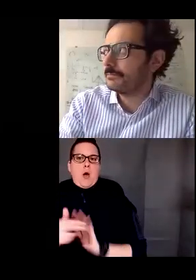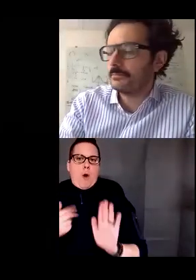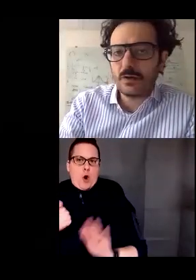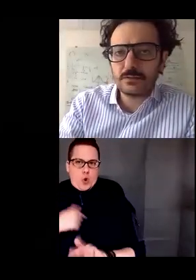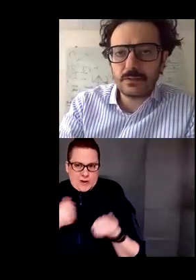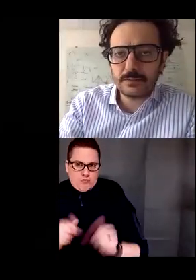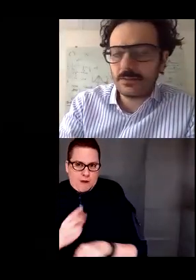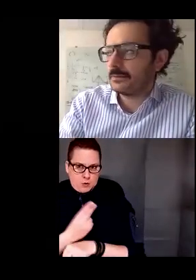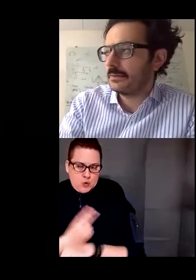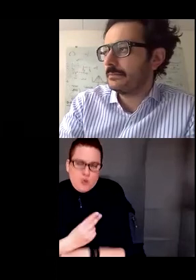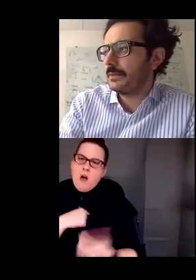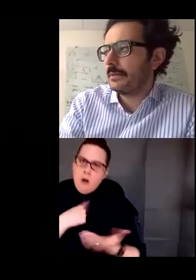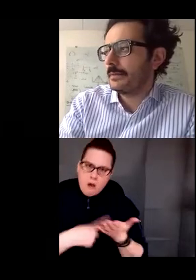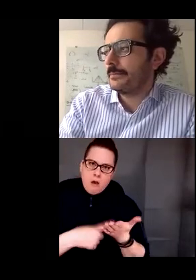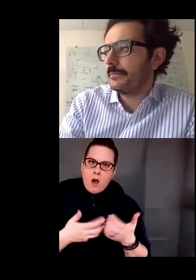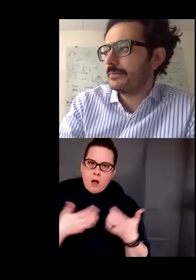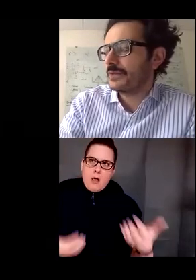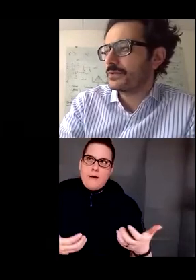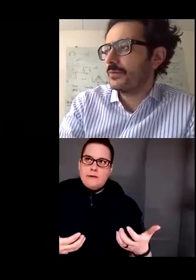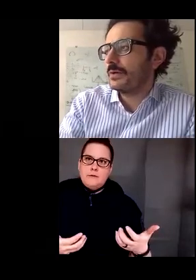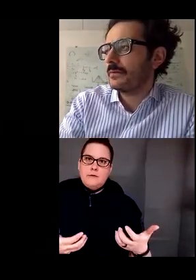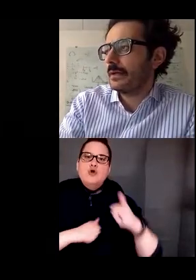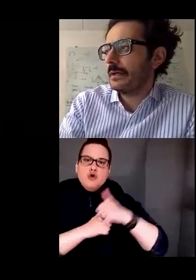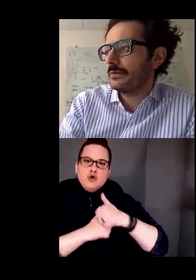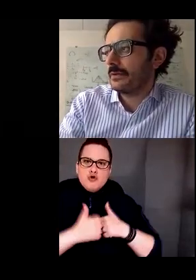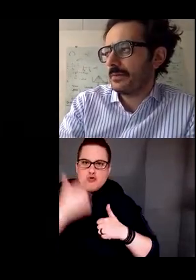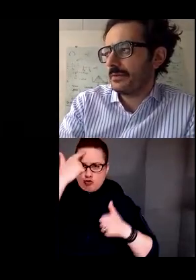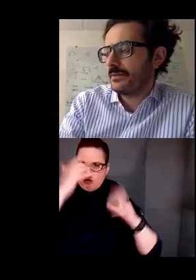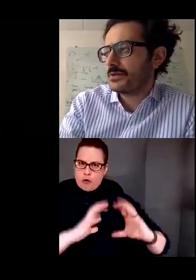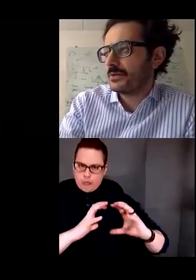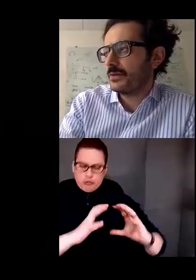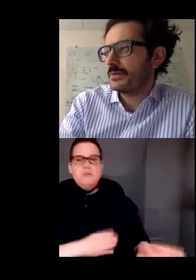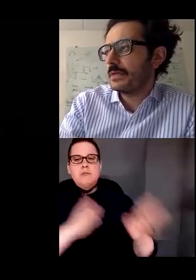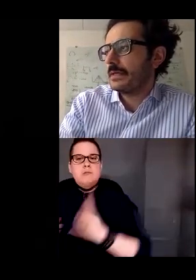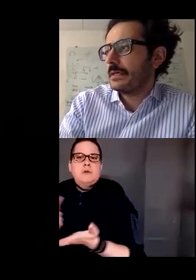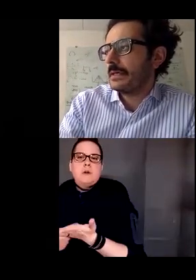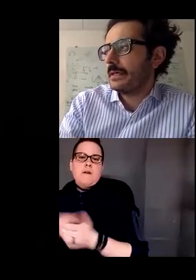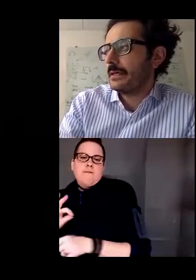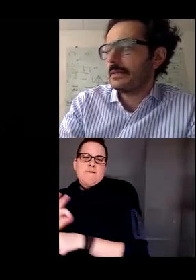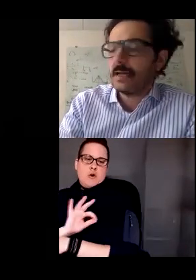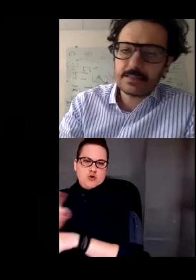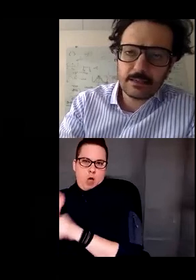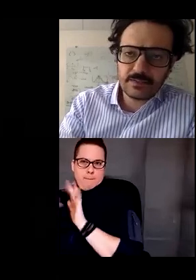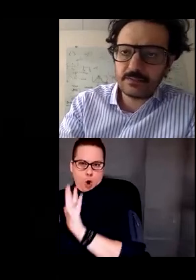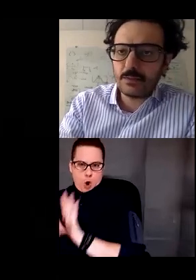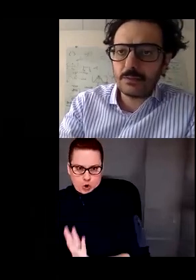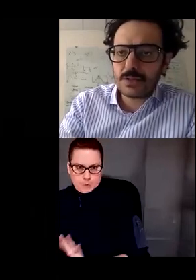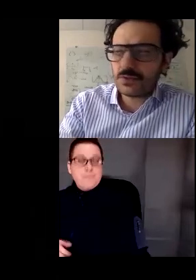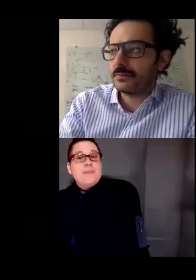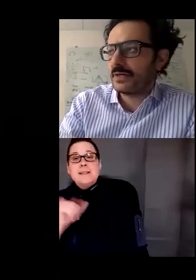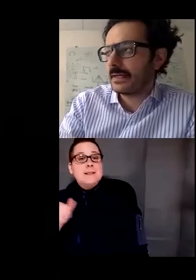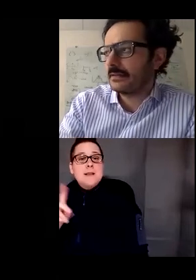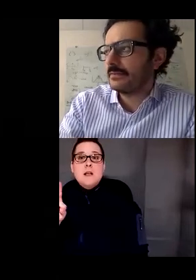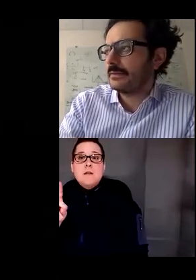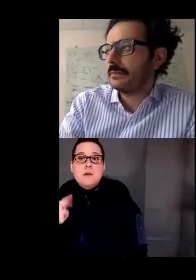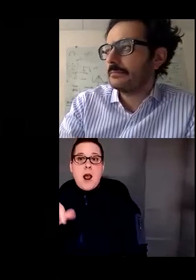I talked a lot about the structural ones. I will talk about the functional ones. In that same data, we measured